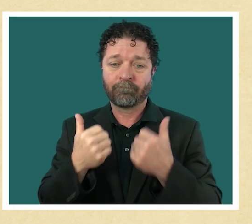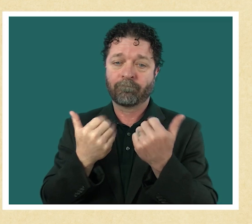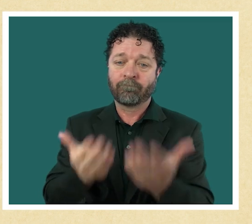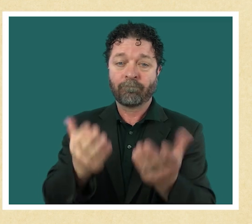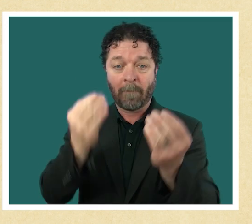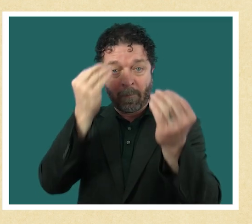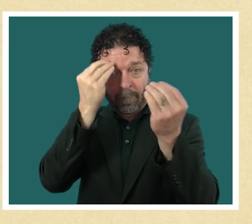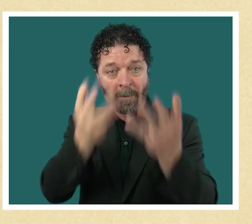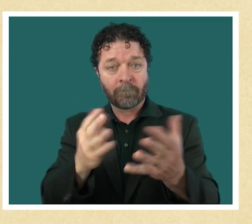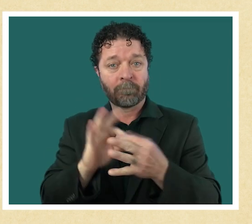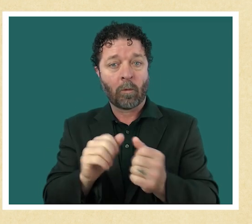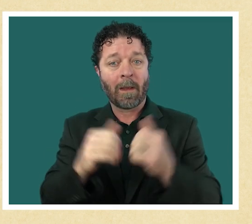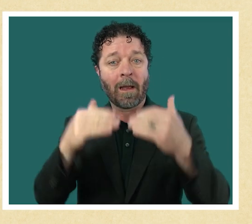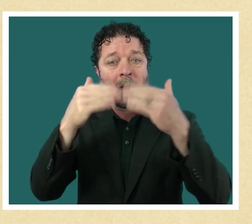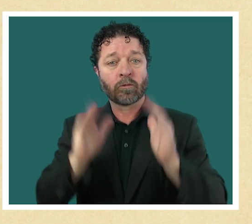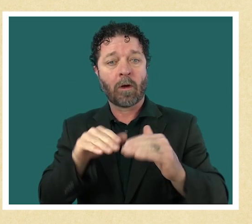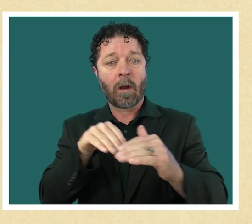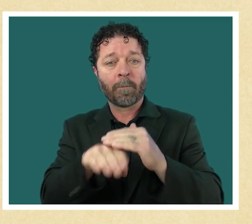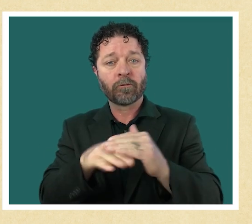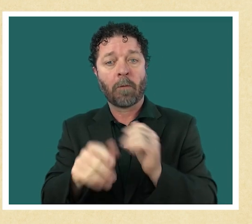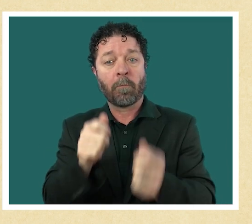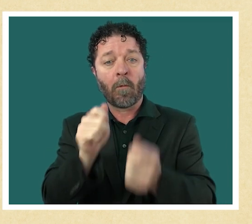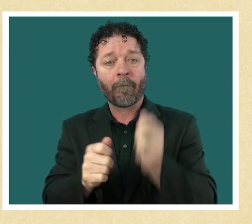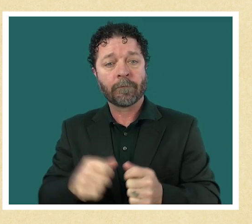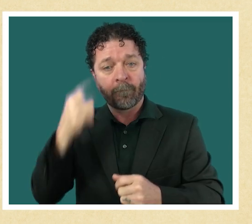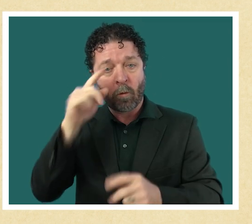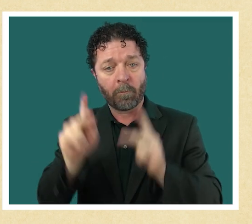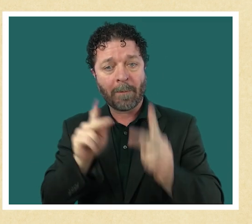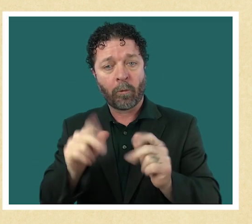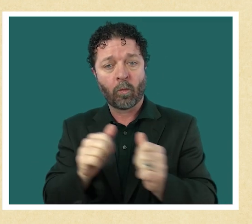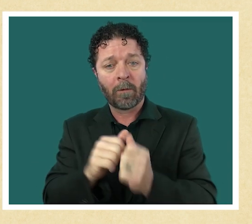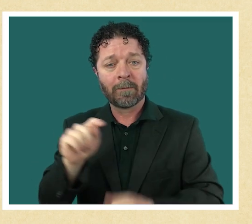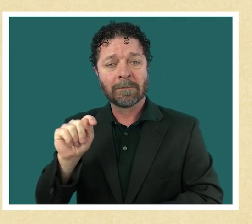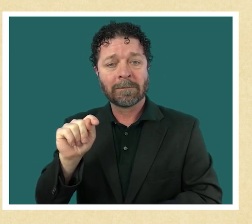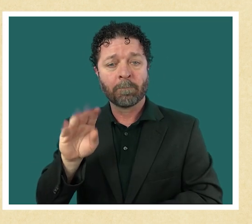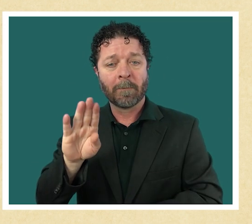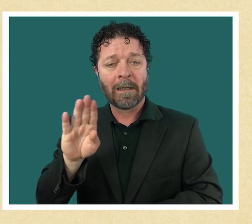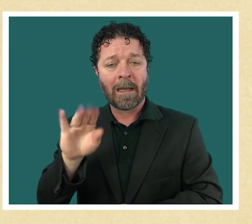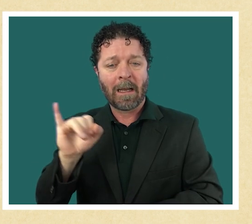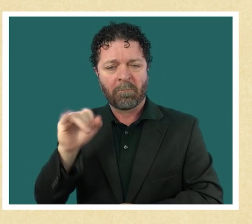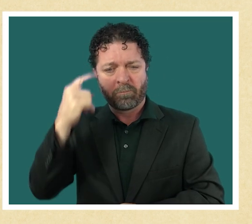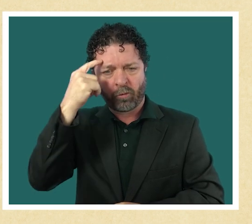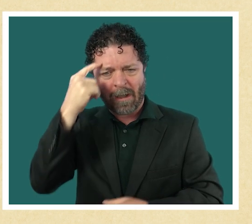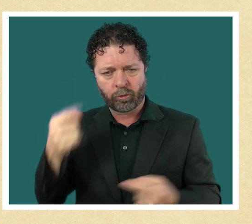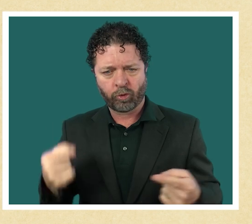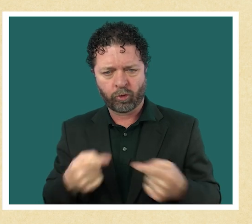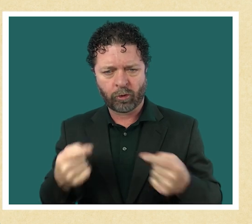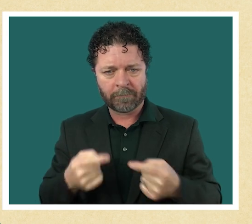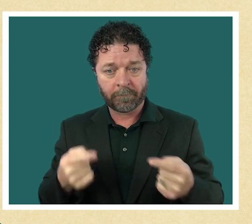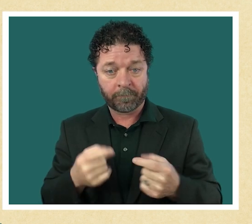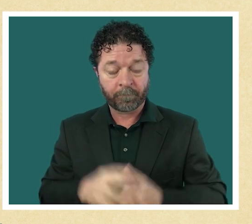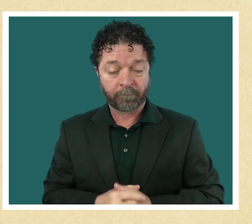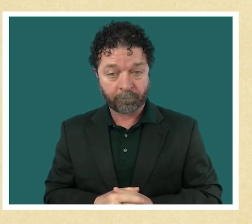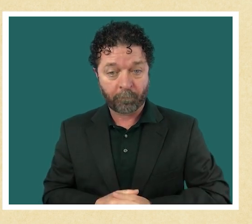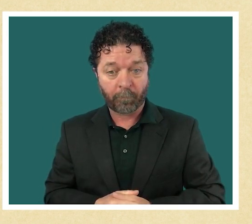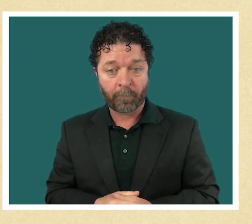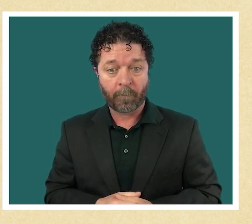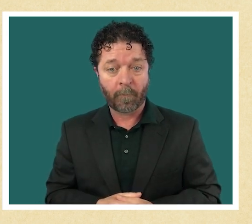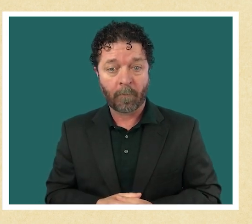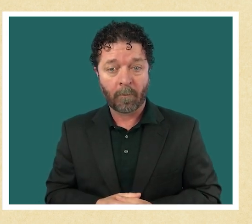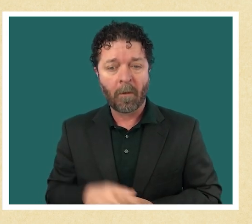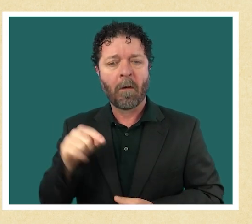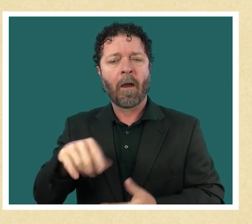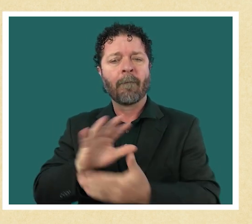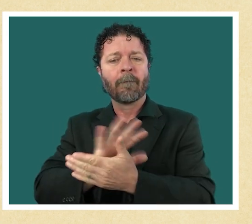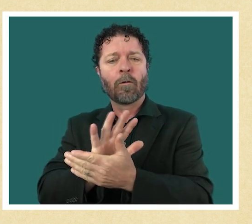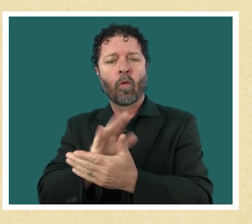Disability Rights Arizona presents Housing Accommodations and Modifications for People with Traumatic Brain Injuries. This